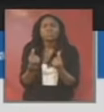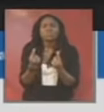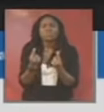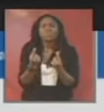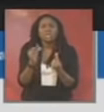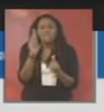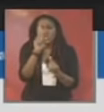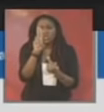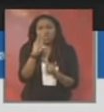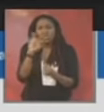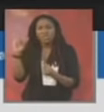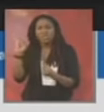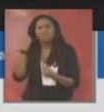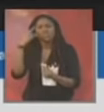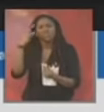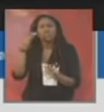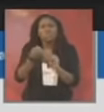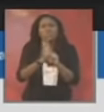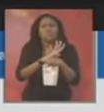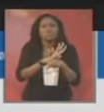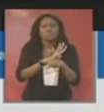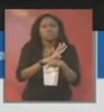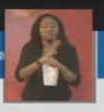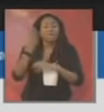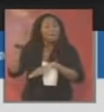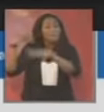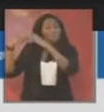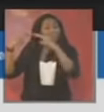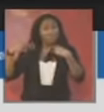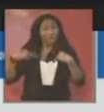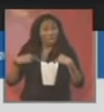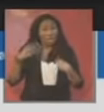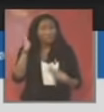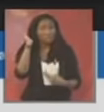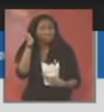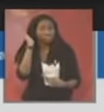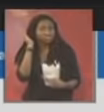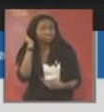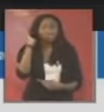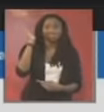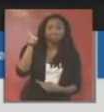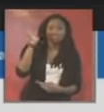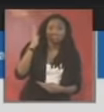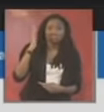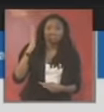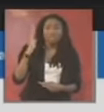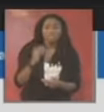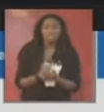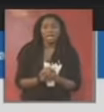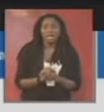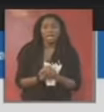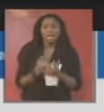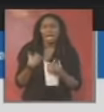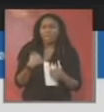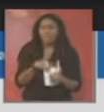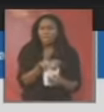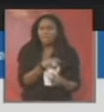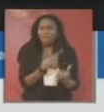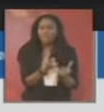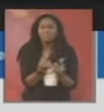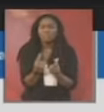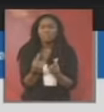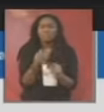including our virtual symposia that were hosted for the last few months, a bit about what we are doing in the area